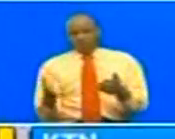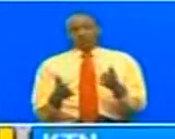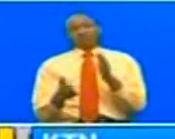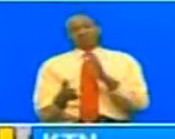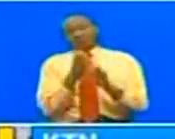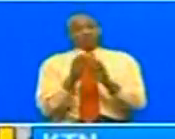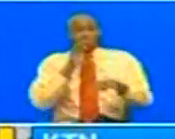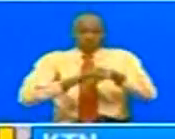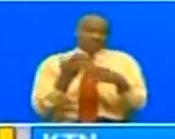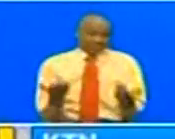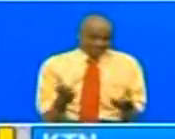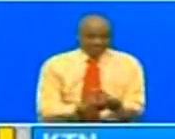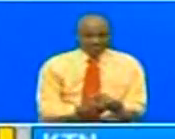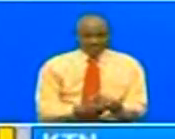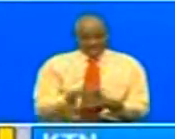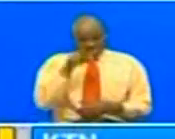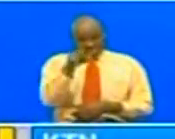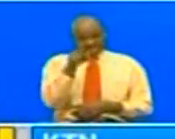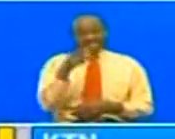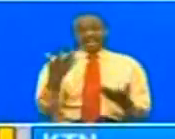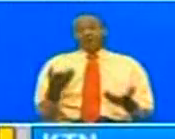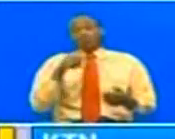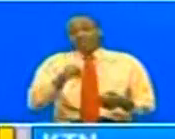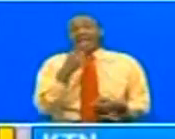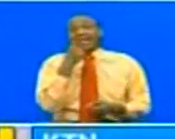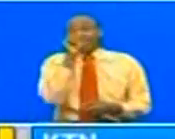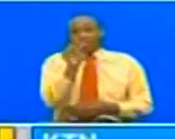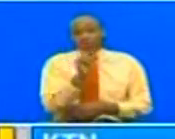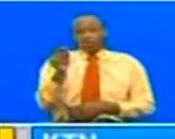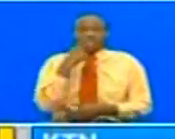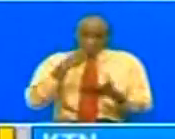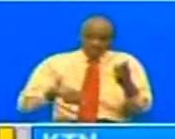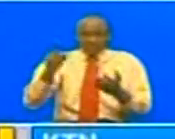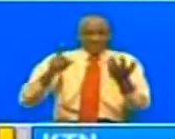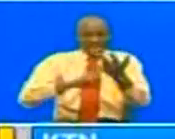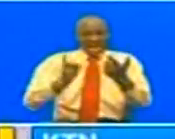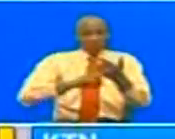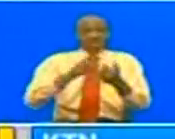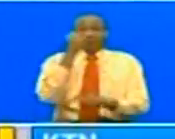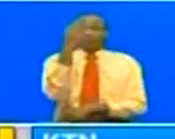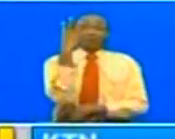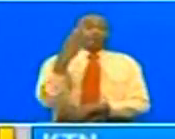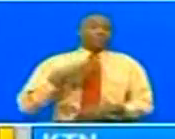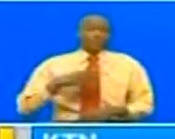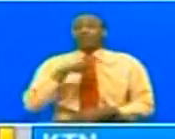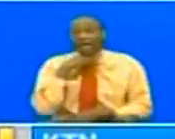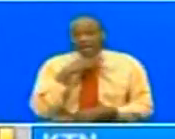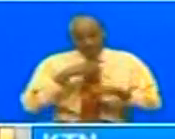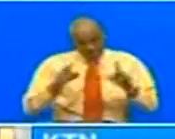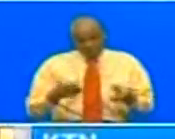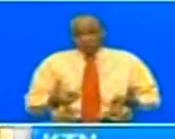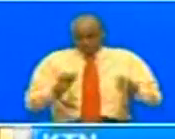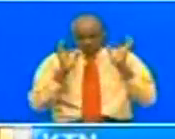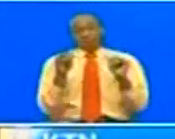of our information has actually been coming from the Red Cross. Today, they said that they've counted 54 people dead. We're still yet to get